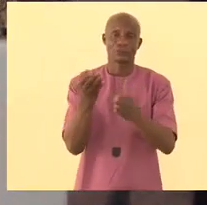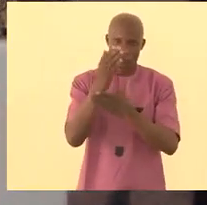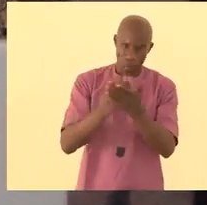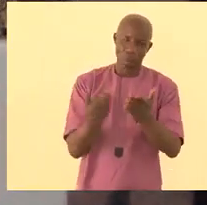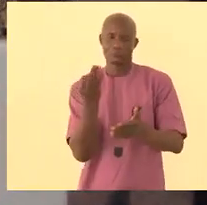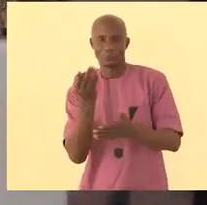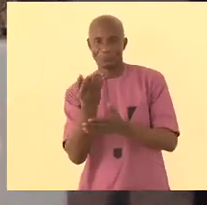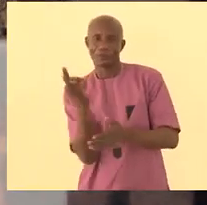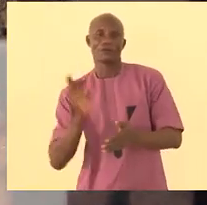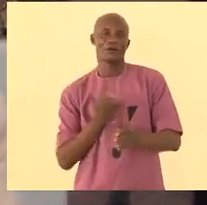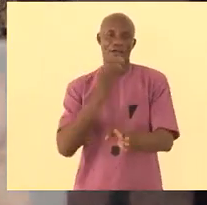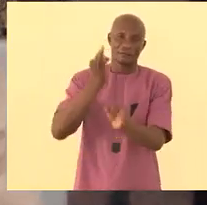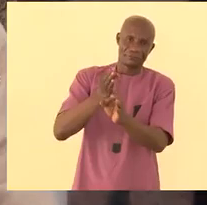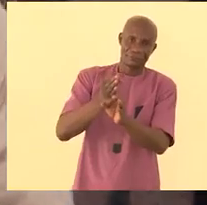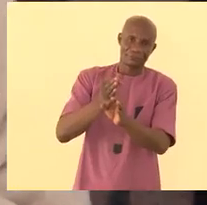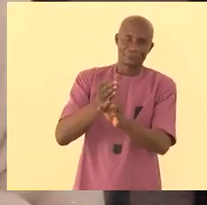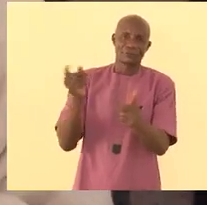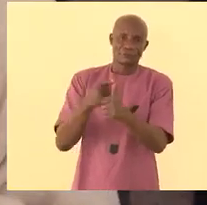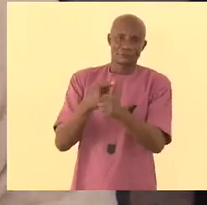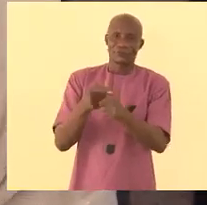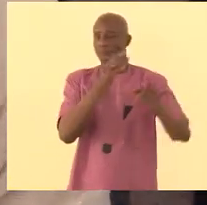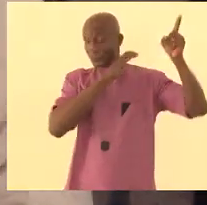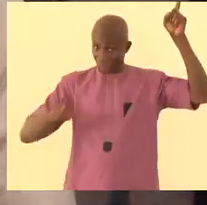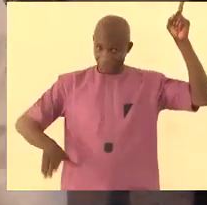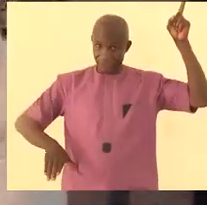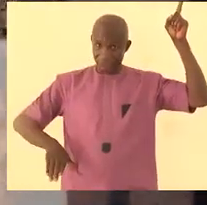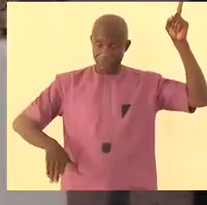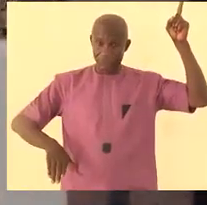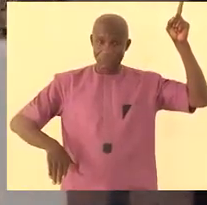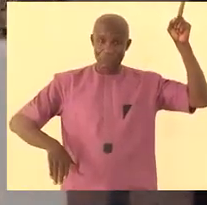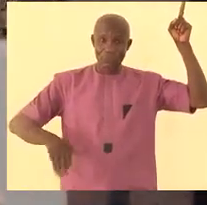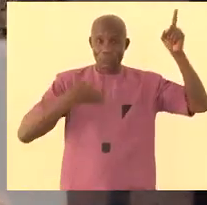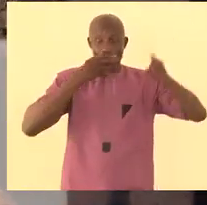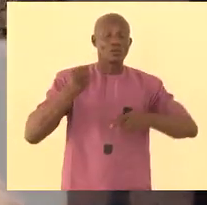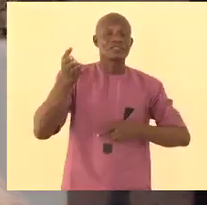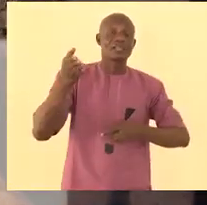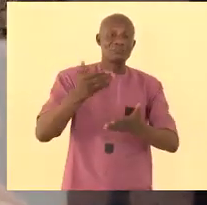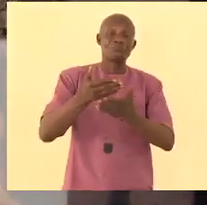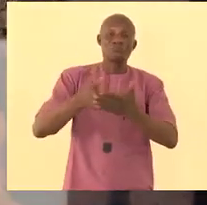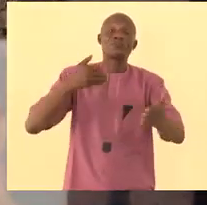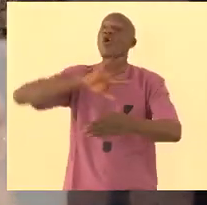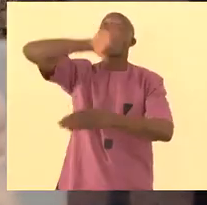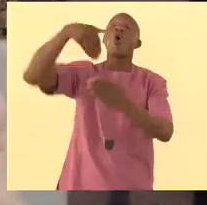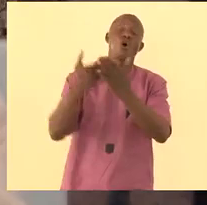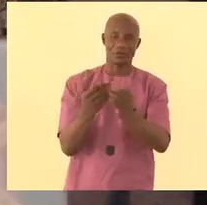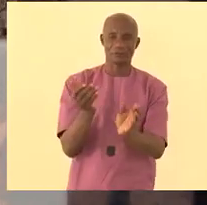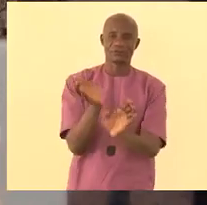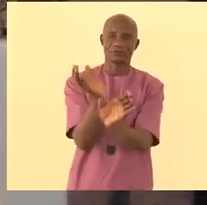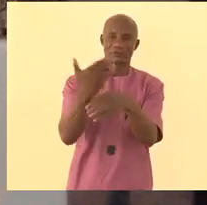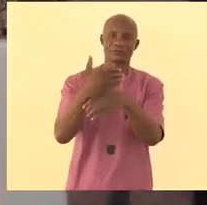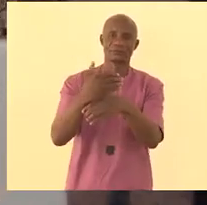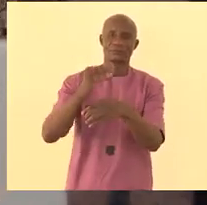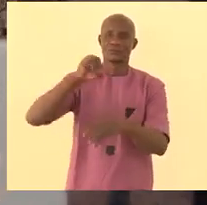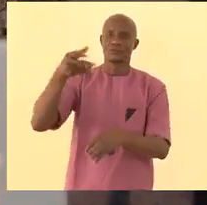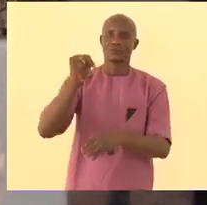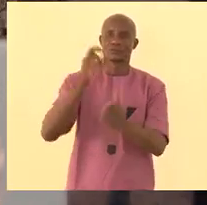our faith. First, that Christ existed with God before all creation. That's what we read